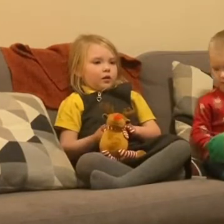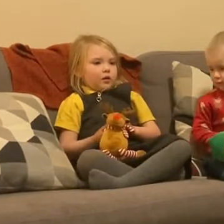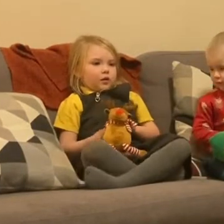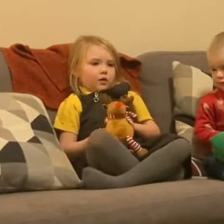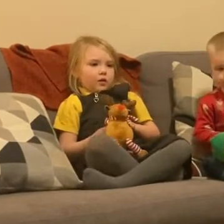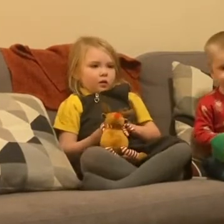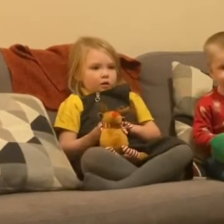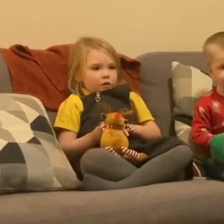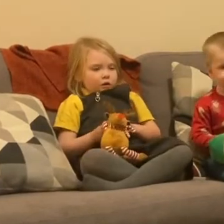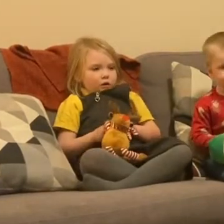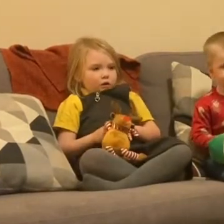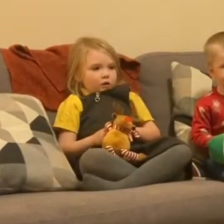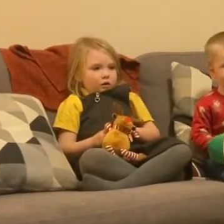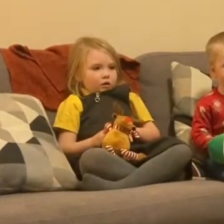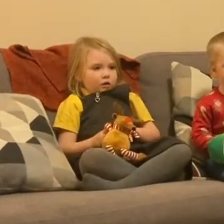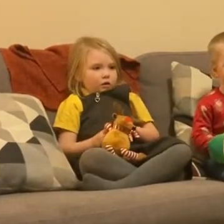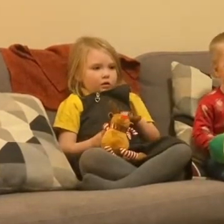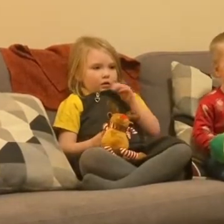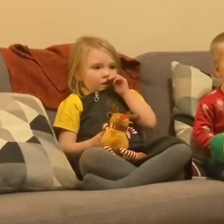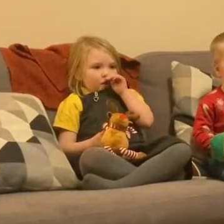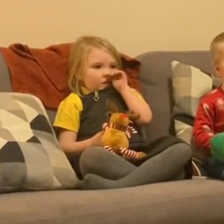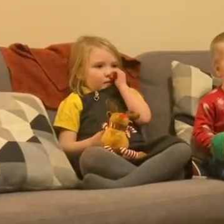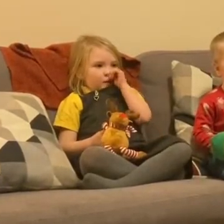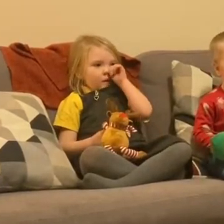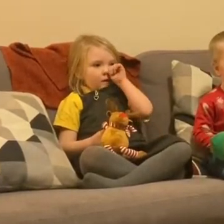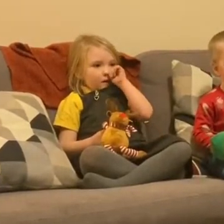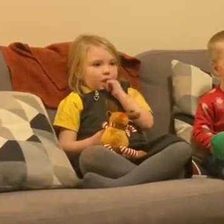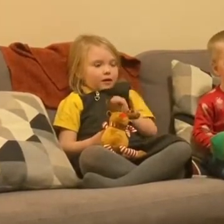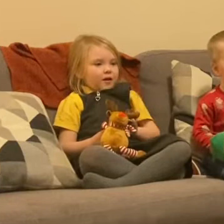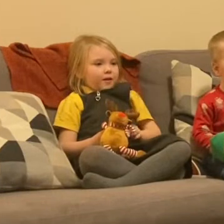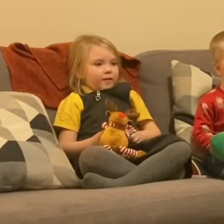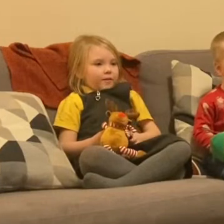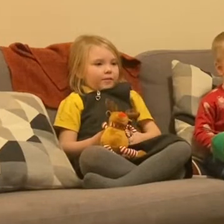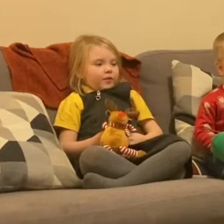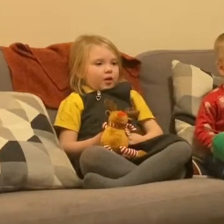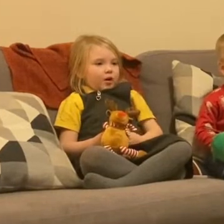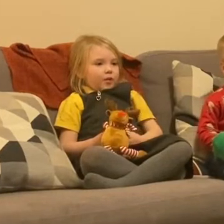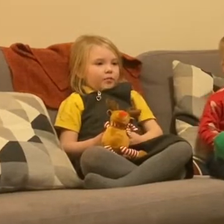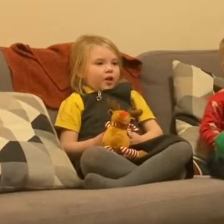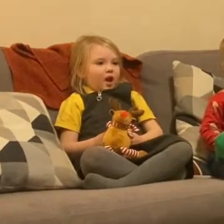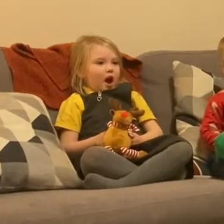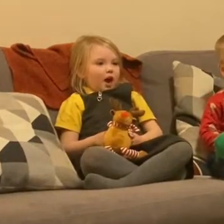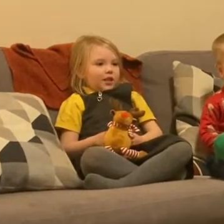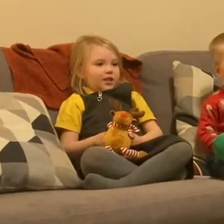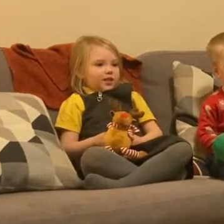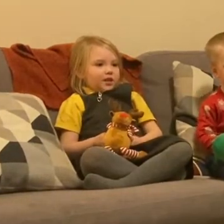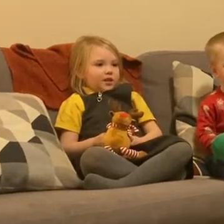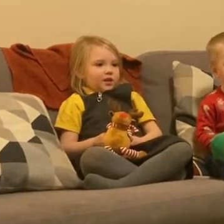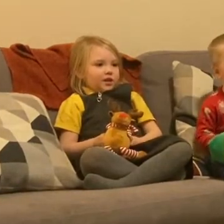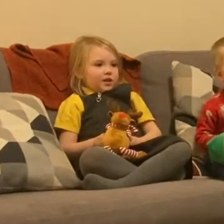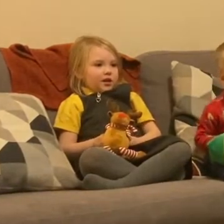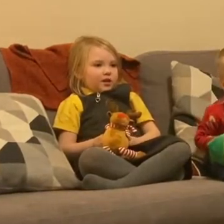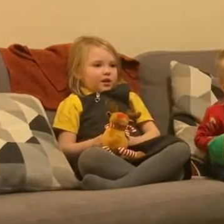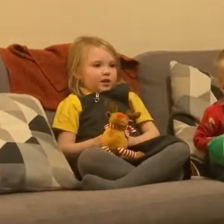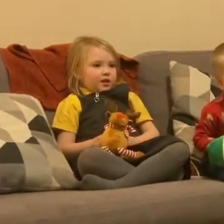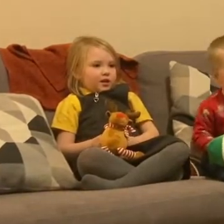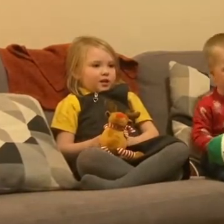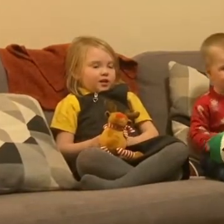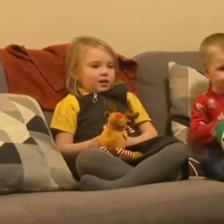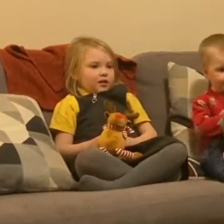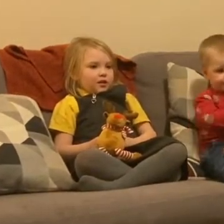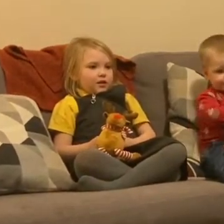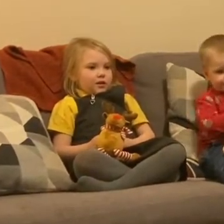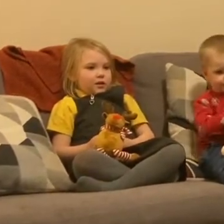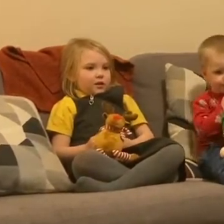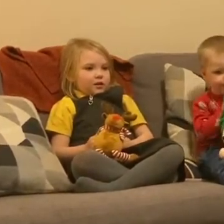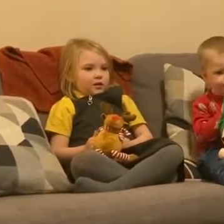Jesus. And the candle or the glow stick, what do you think that represents? The light. The light. Yeah, the